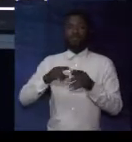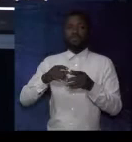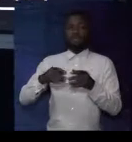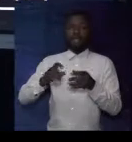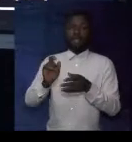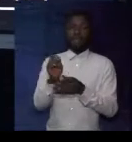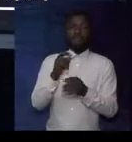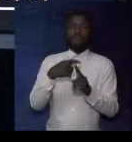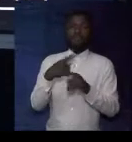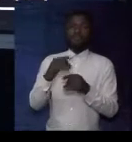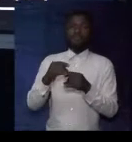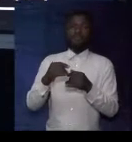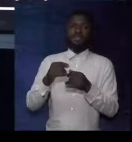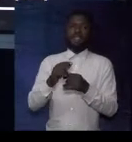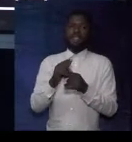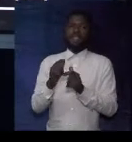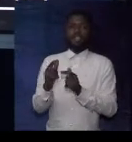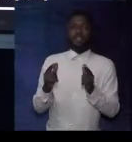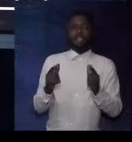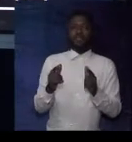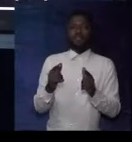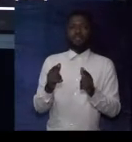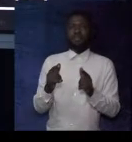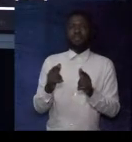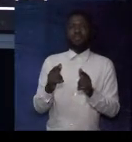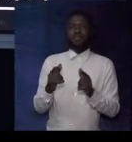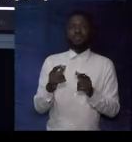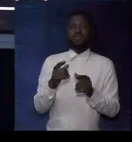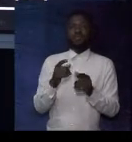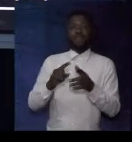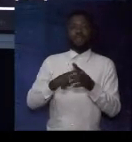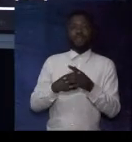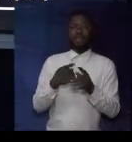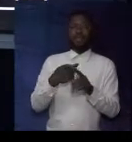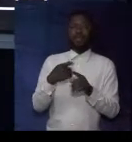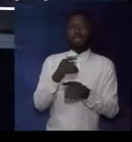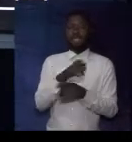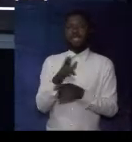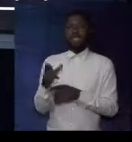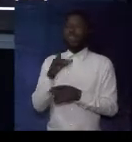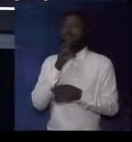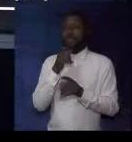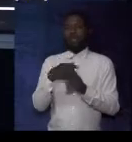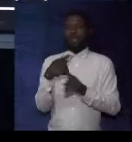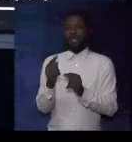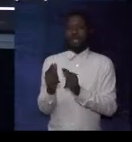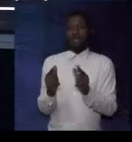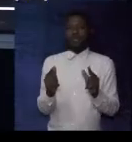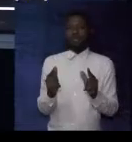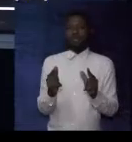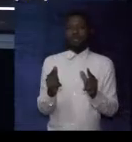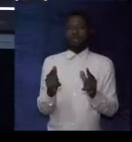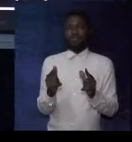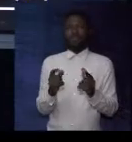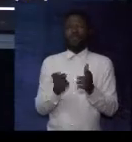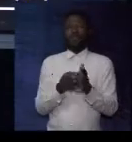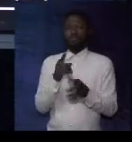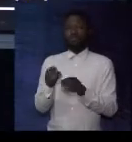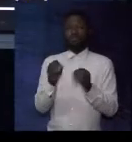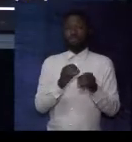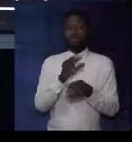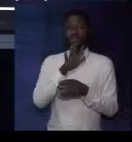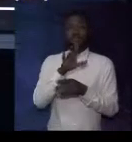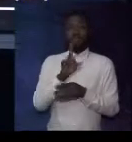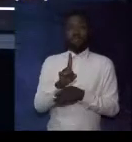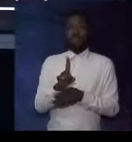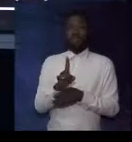fill from the right. Don't fill from the left, because that will be erroneous. Okay, so you fill from the right. Now, we must